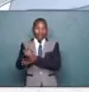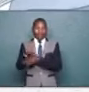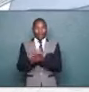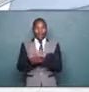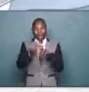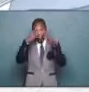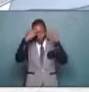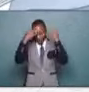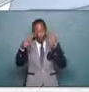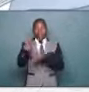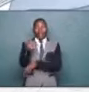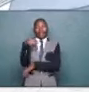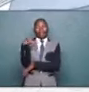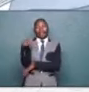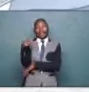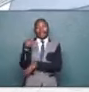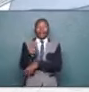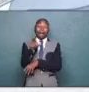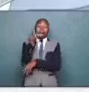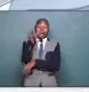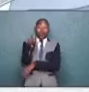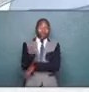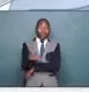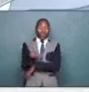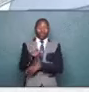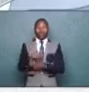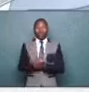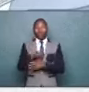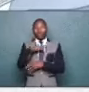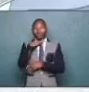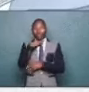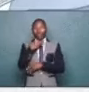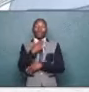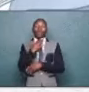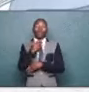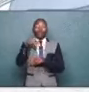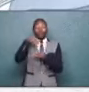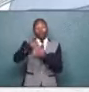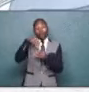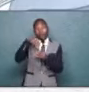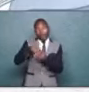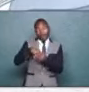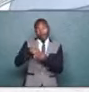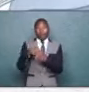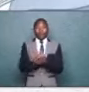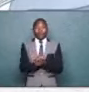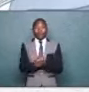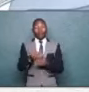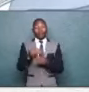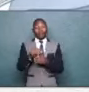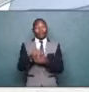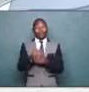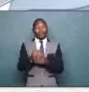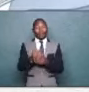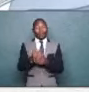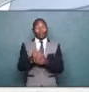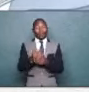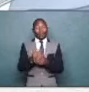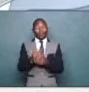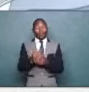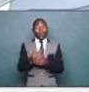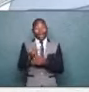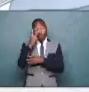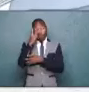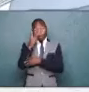Local Government Act, a person is eligible to register as a voter in an election shall,